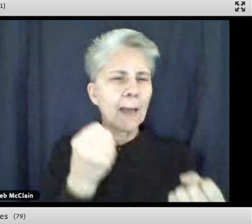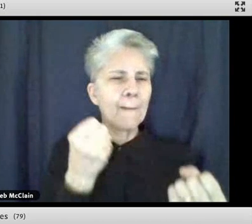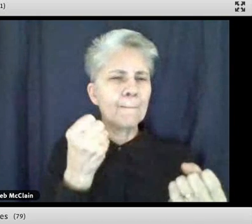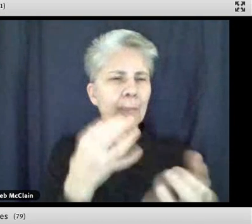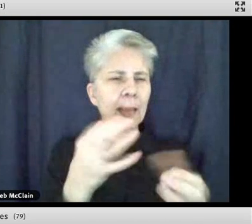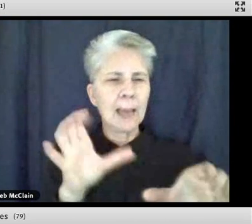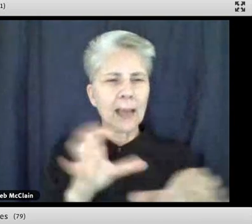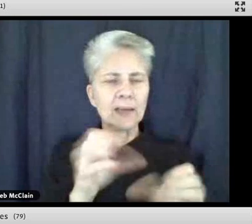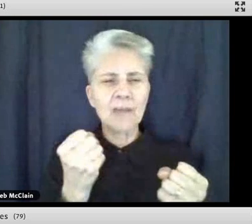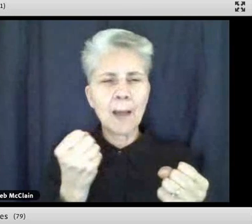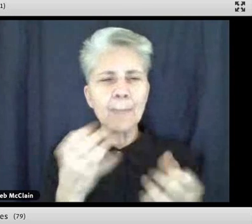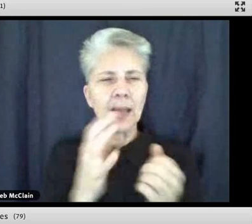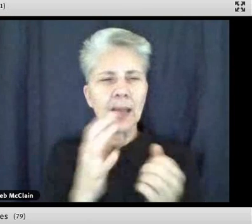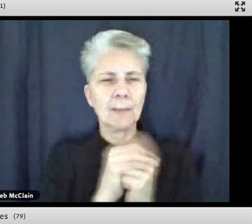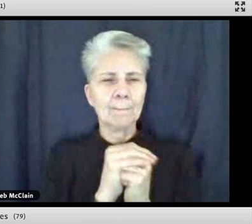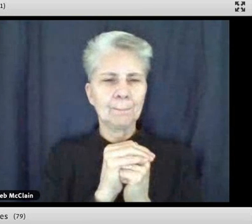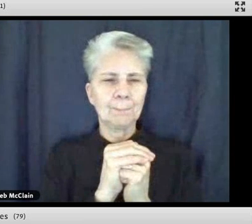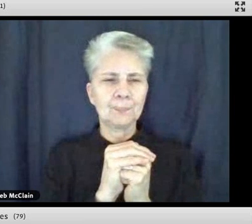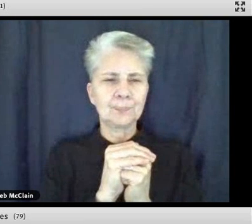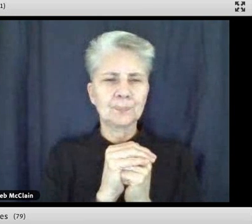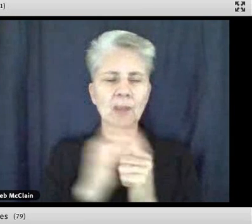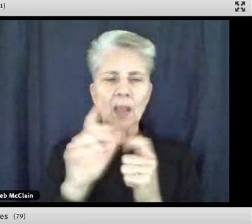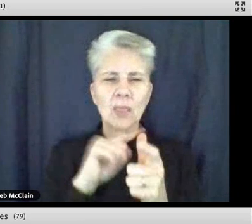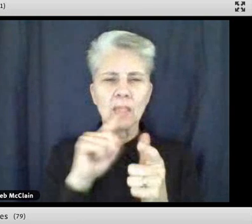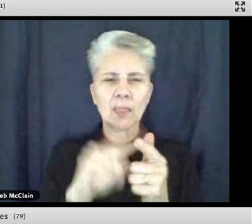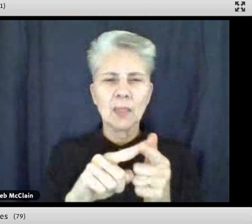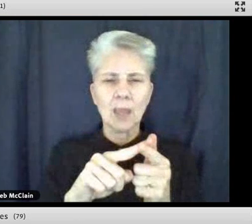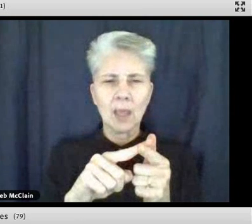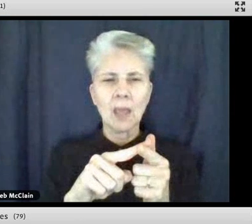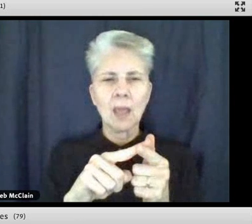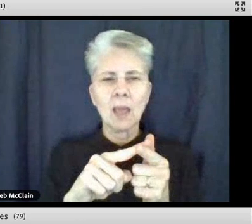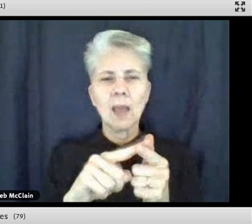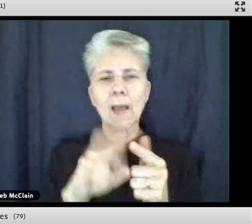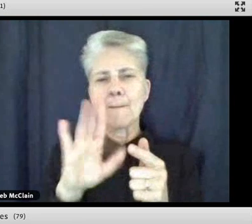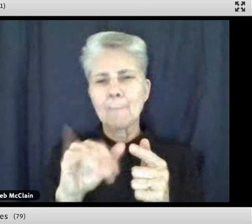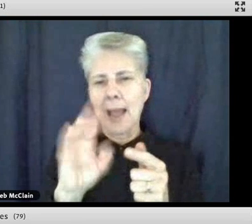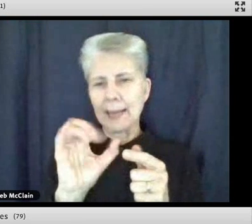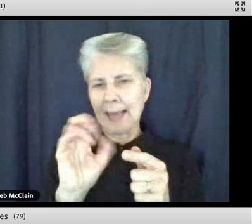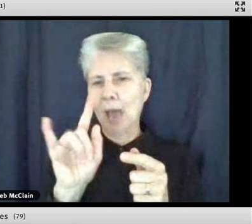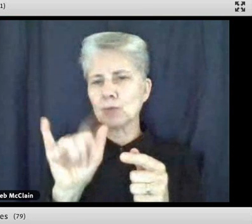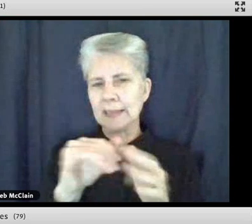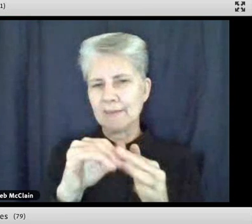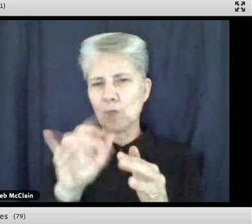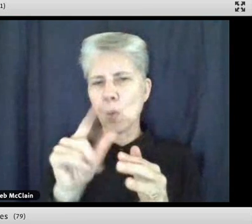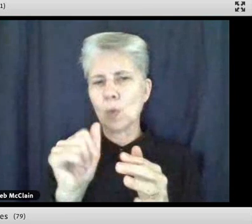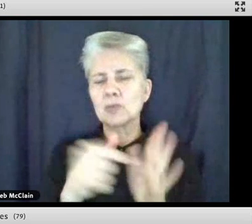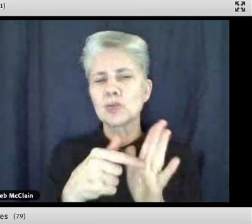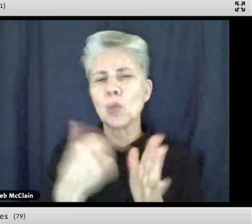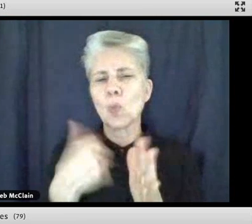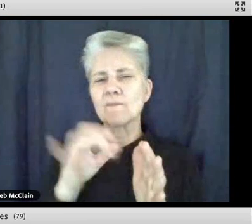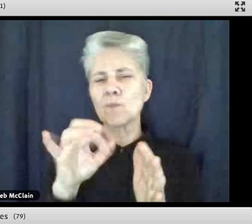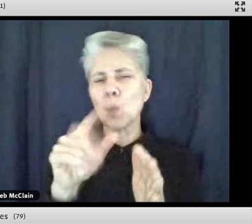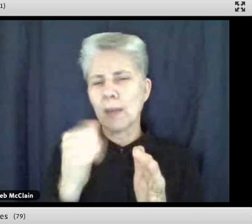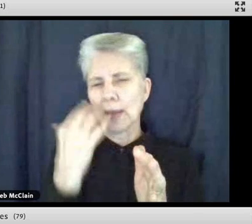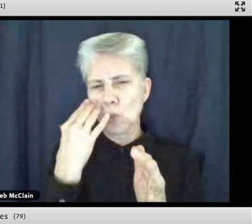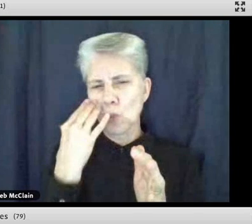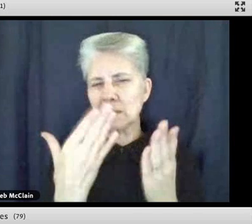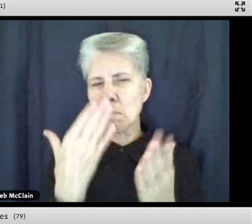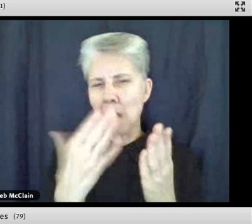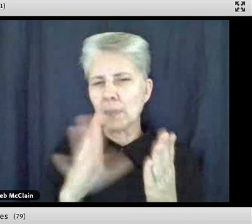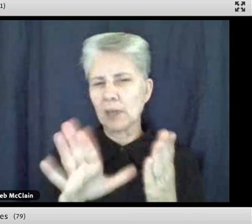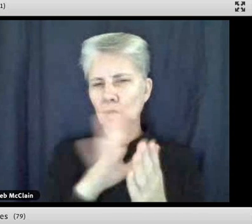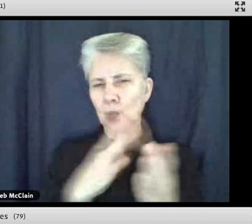And then so by the county. Let me show you the one for Florida because I know that's probably the most important for you.